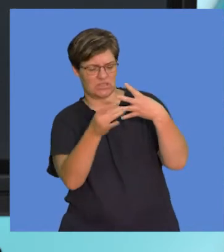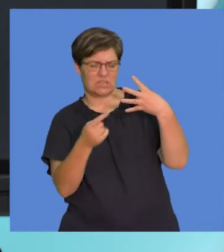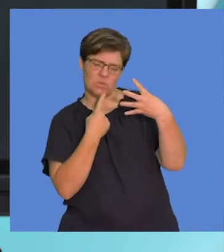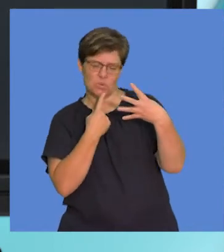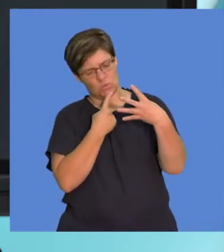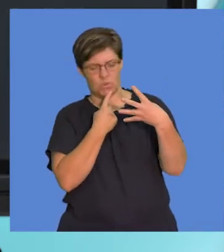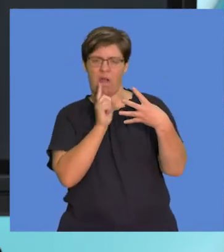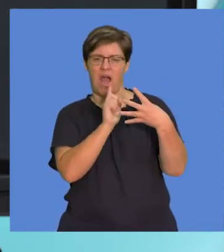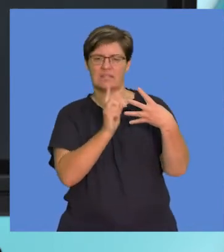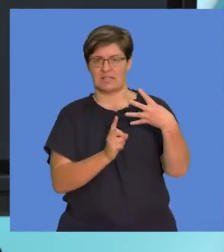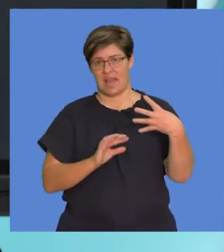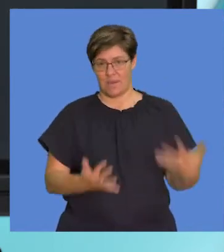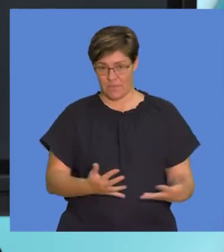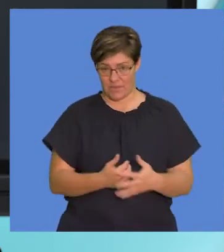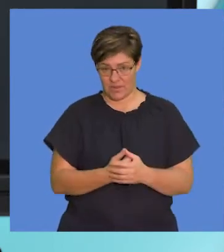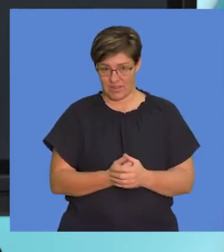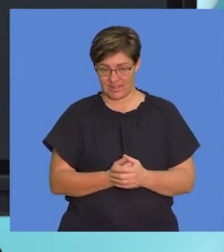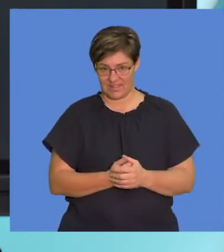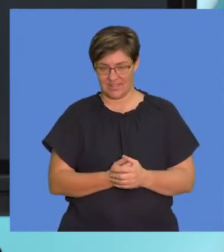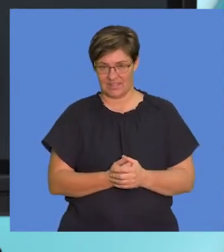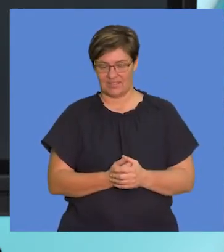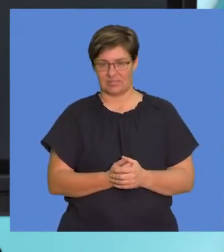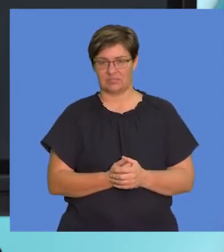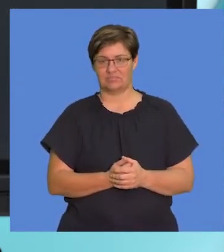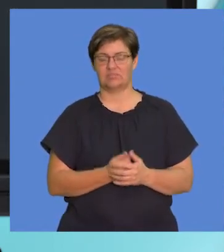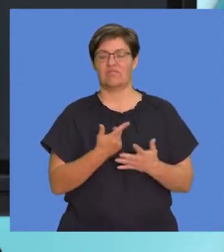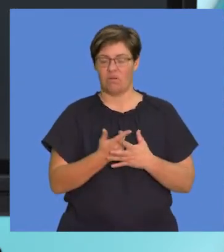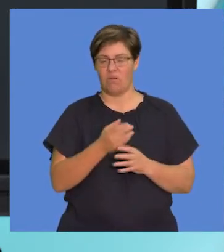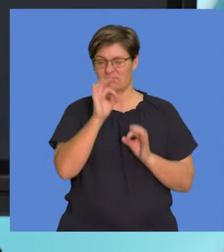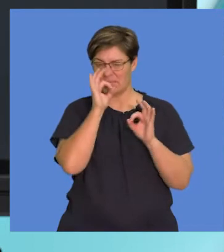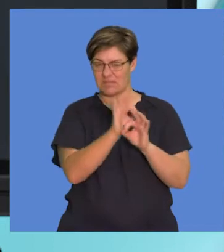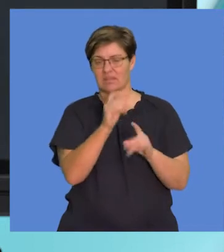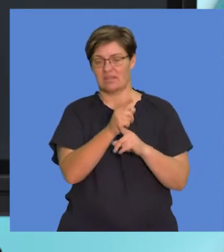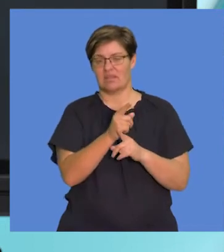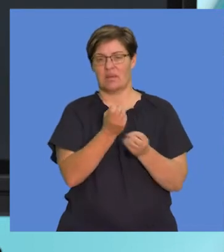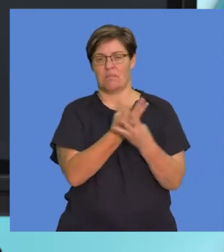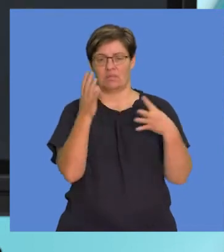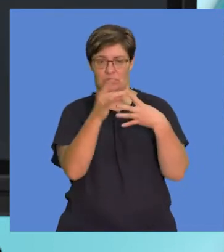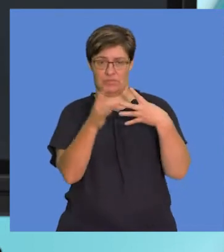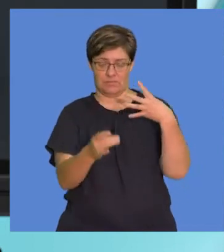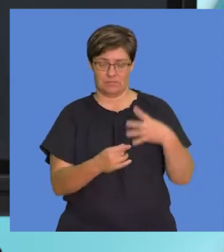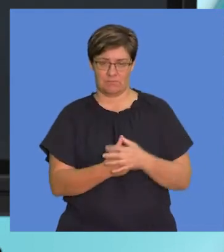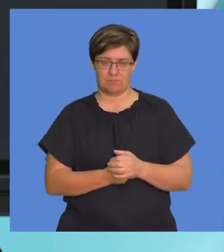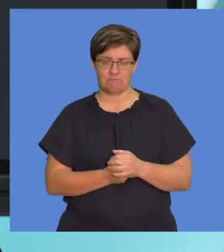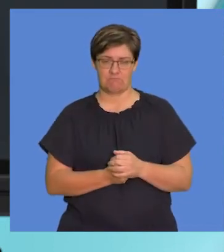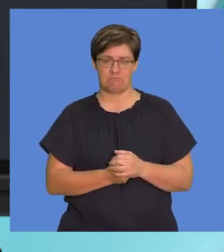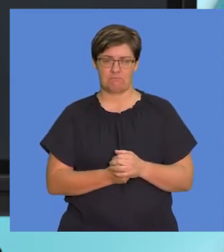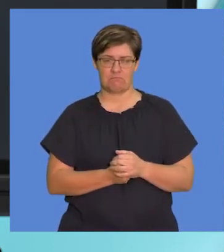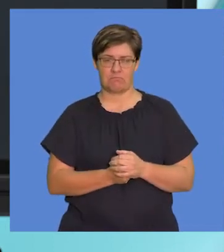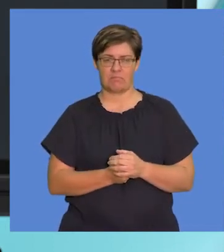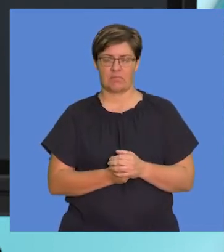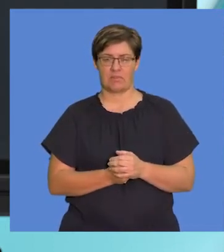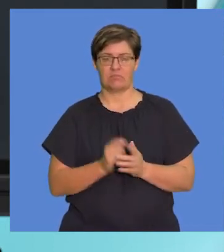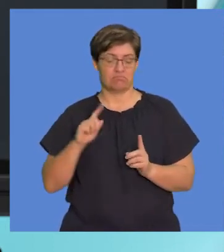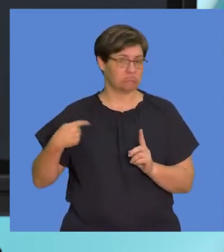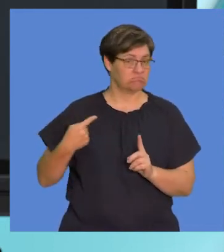dynamics, things that one has to look out for in as far as the multiple choice is concerned. Right. We have done by